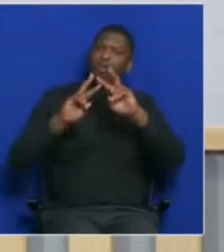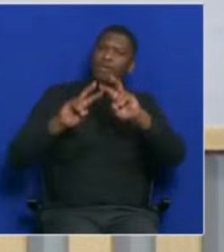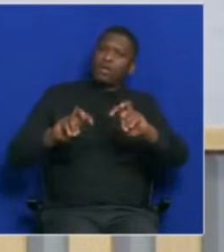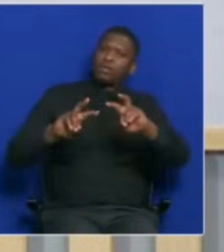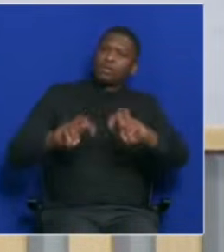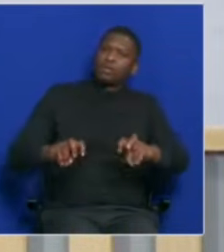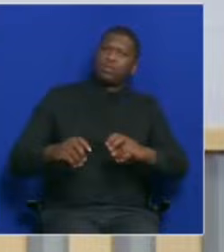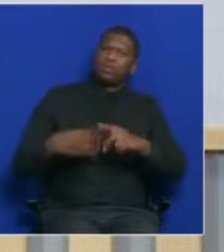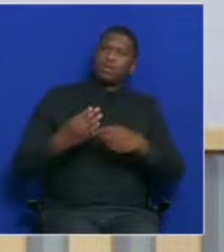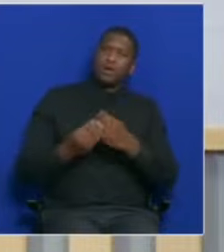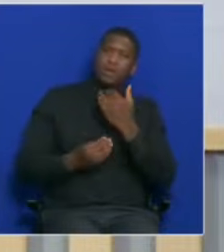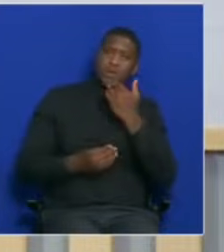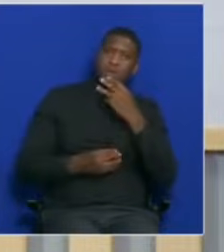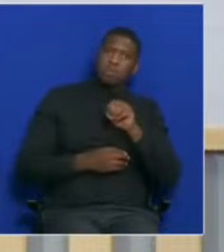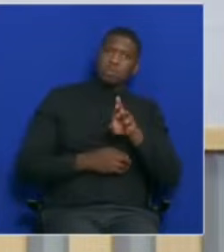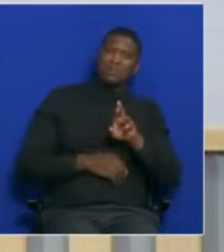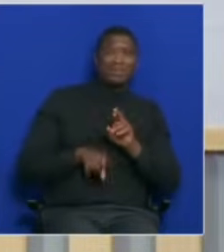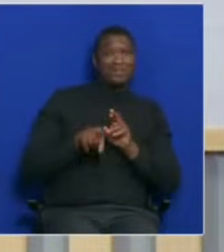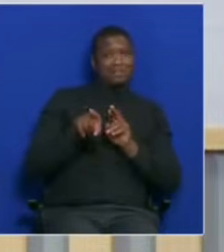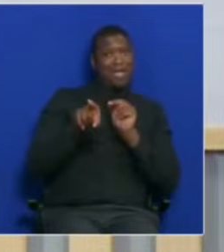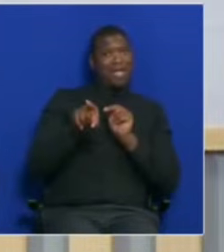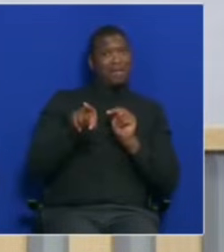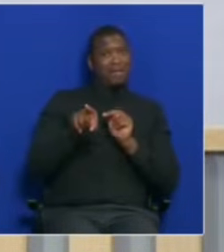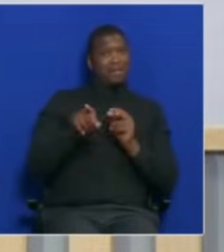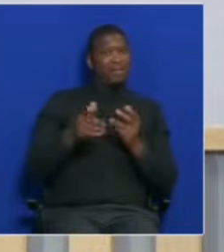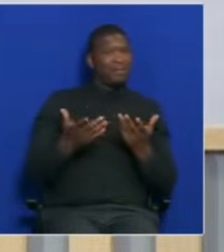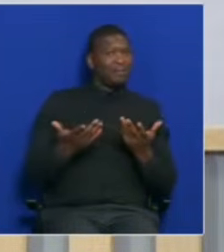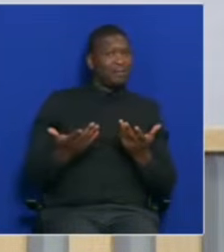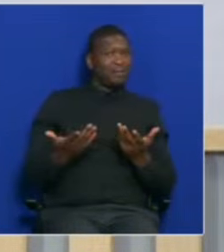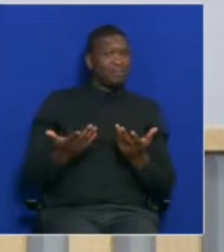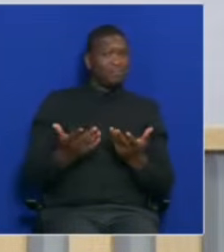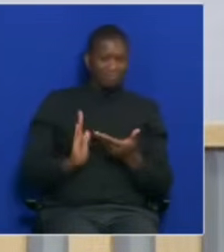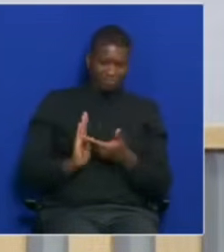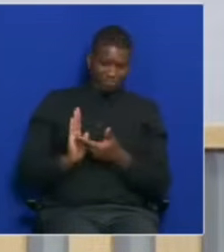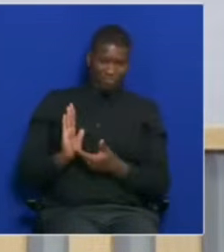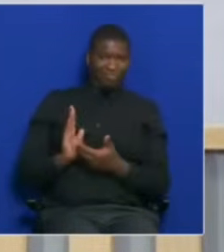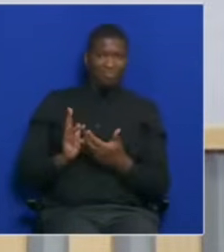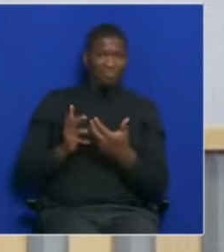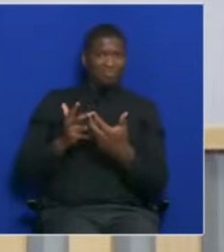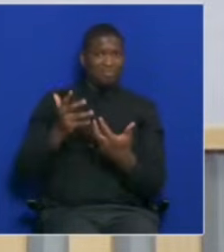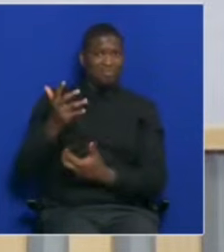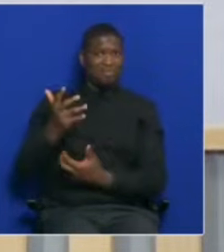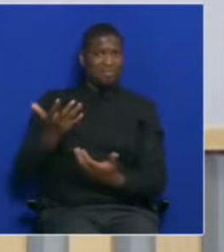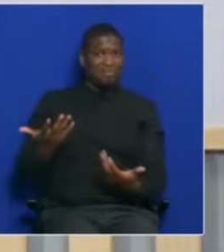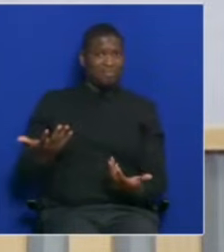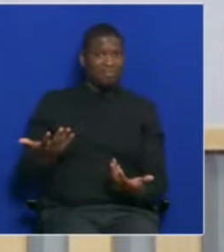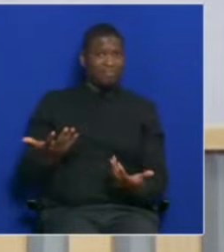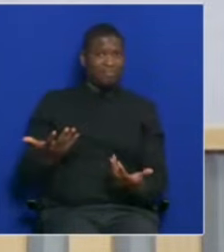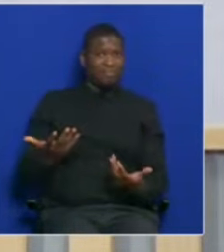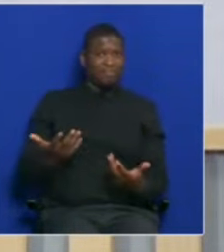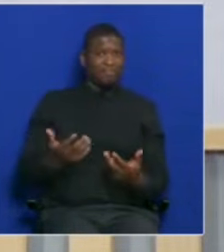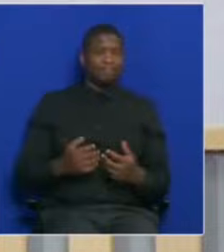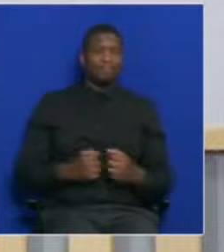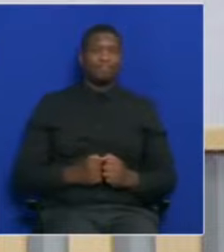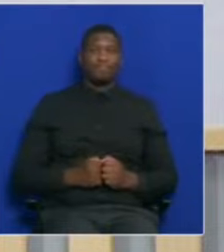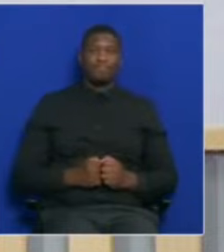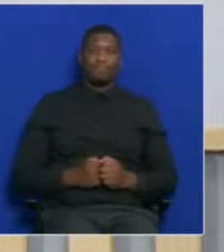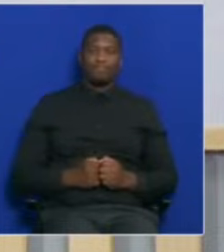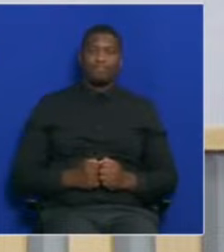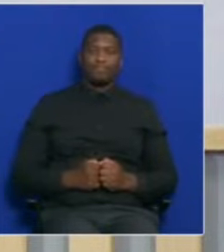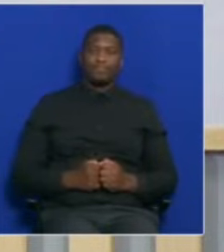Mr. Nkabinde, it doesn't arise from the act. It doesn't.